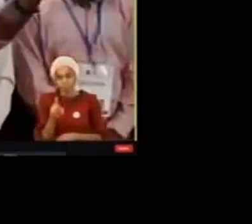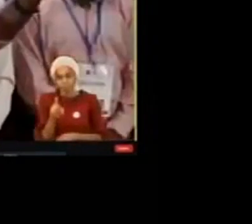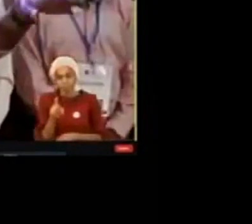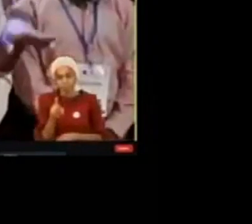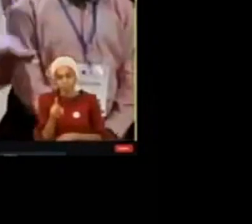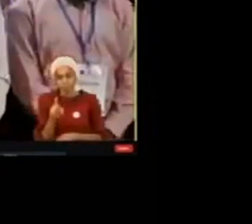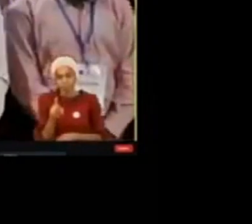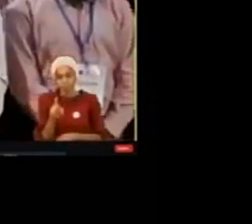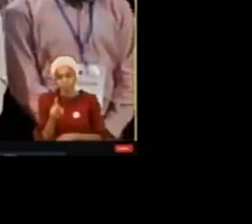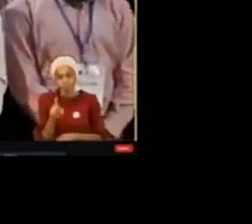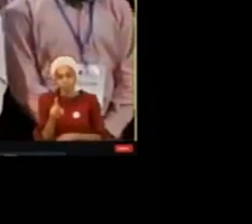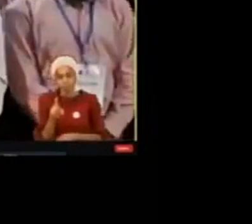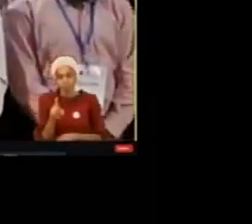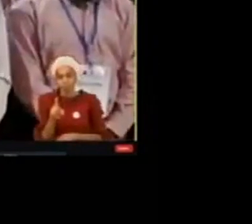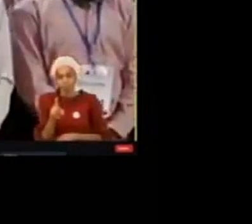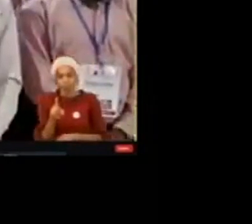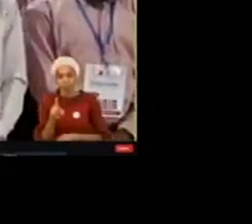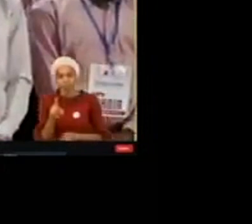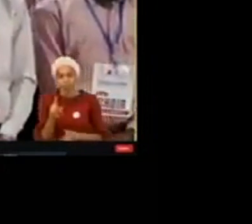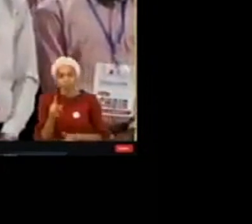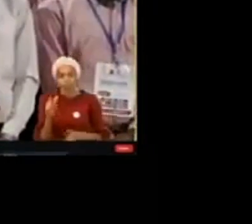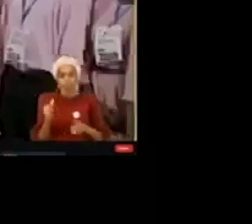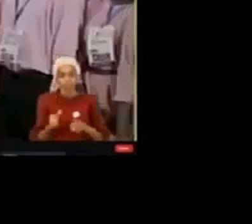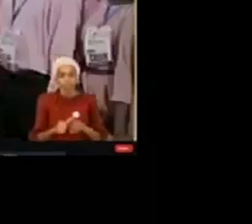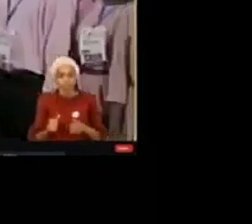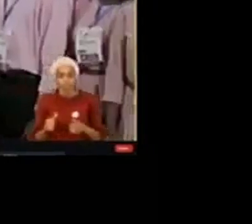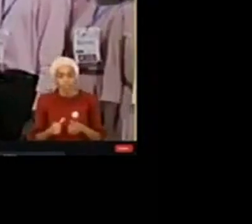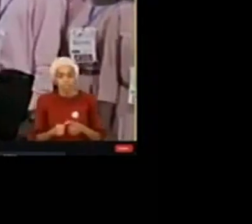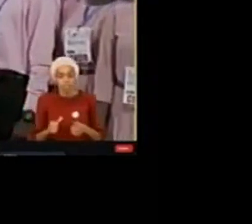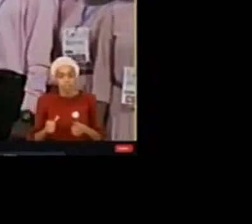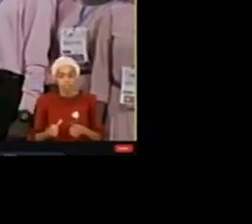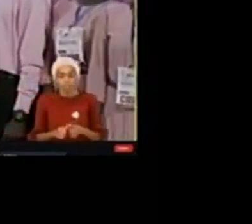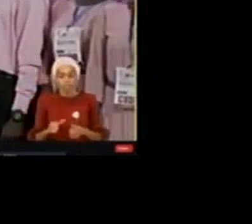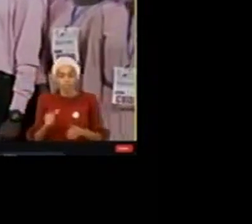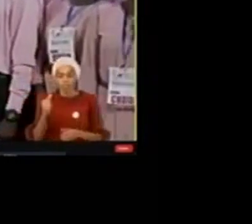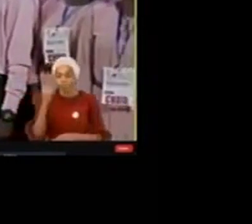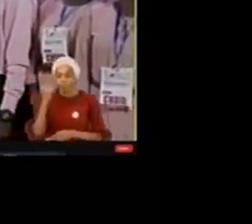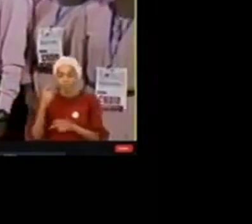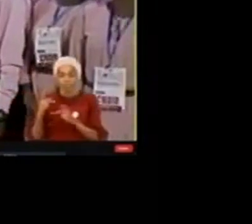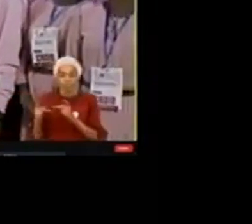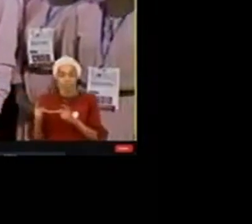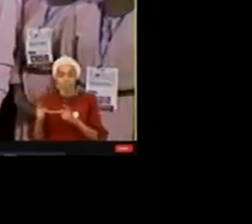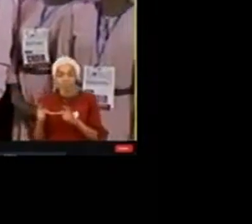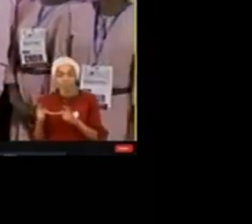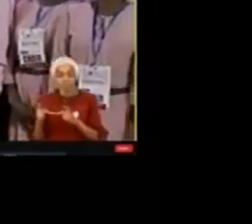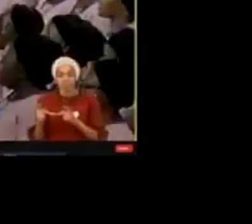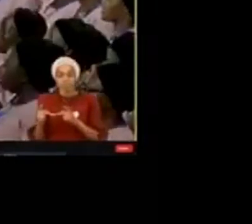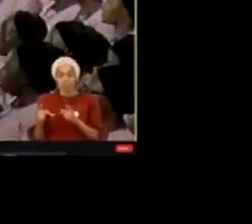And every prophecy.